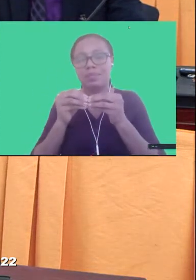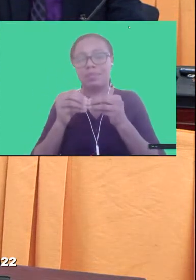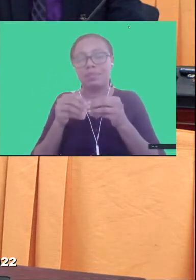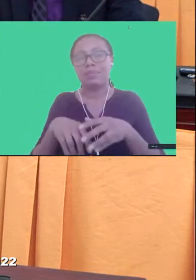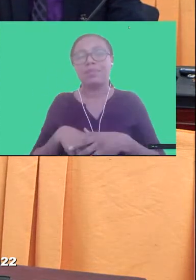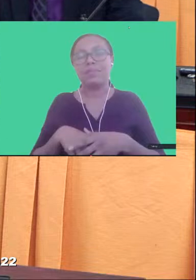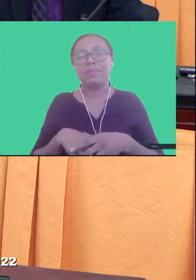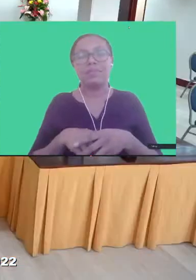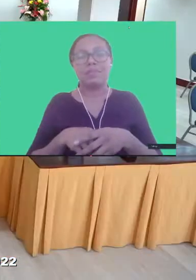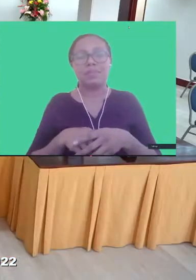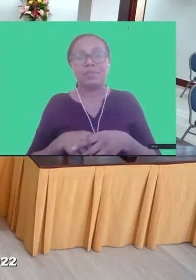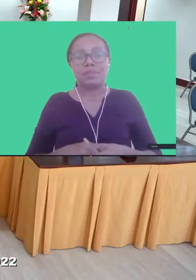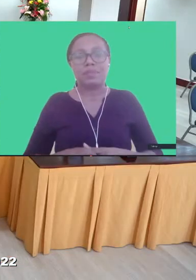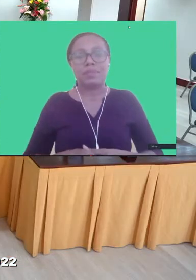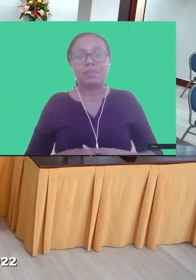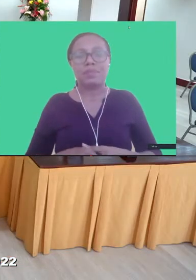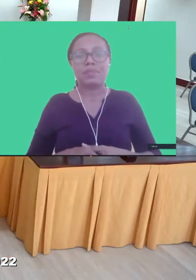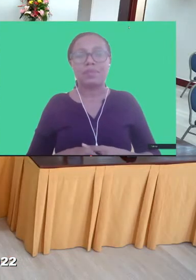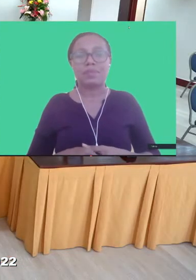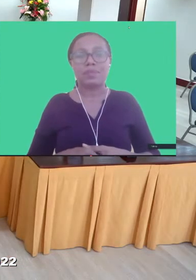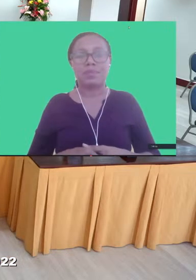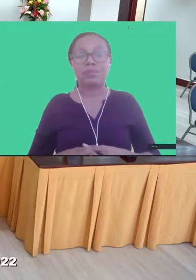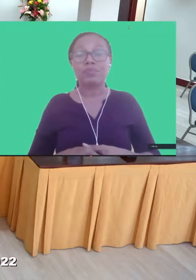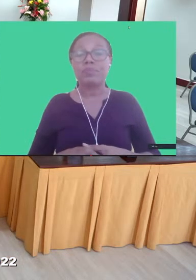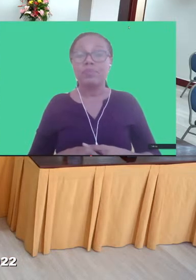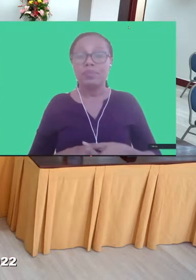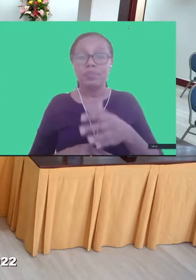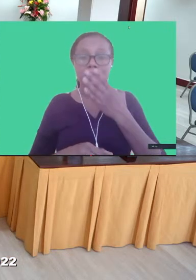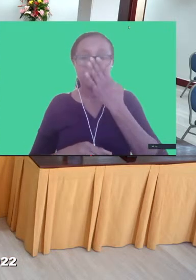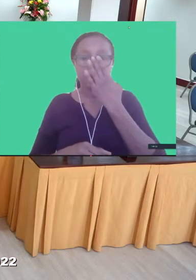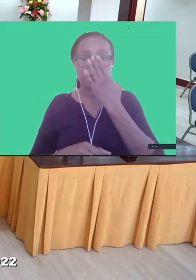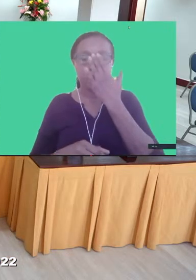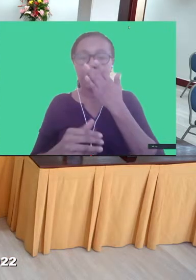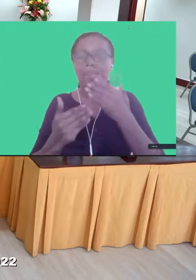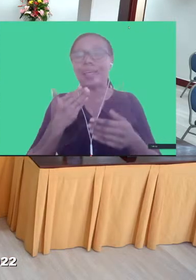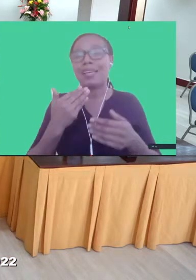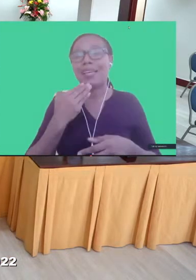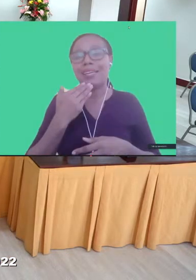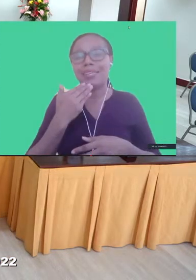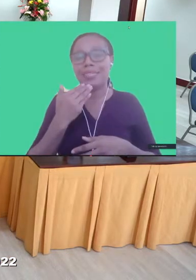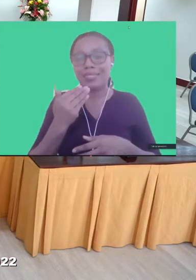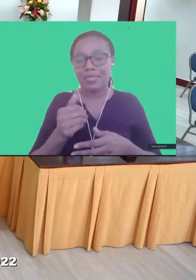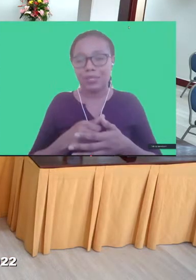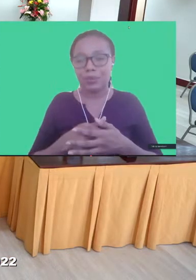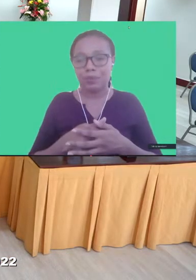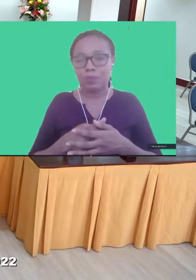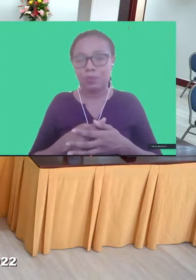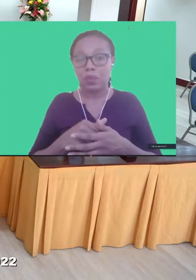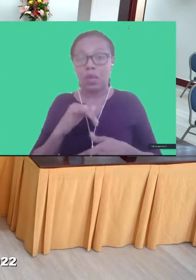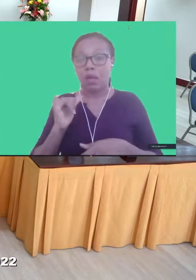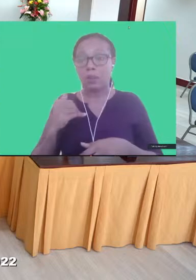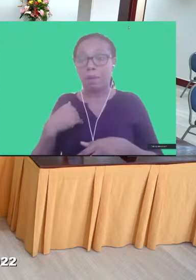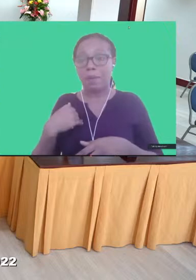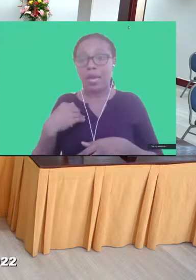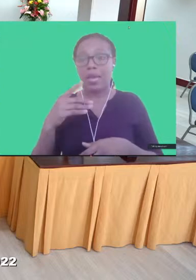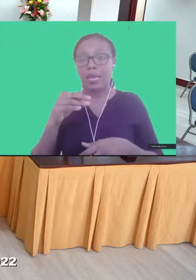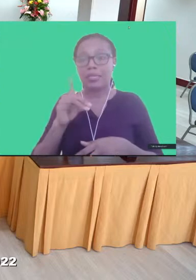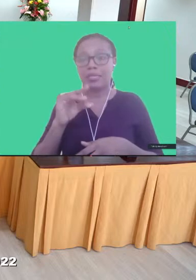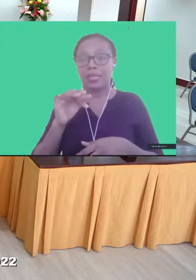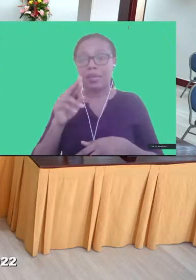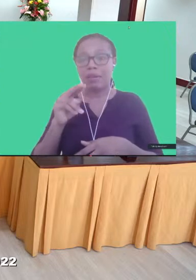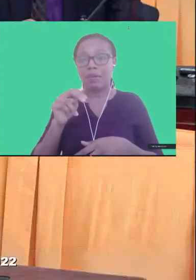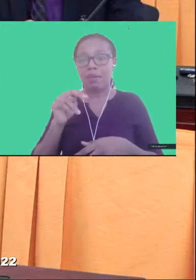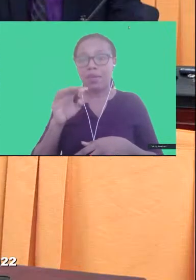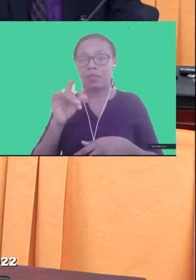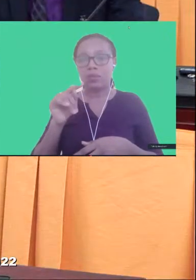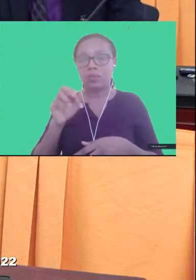Thank you. I also have my Director of Natural Resources that can certainly provide you